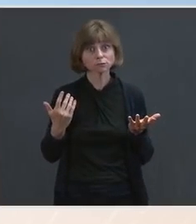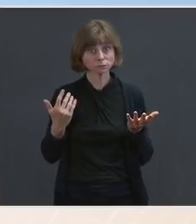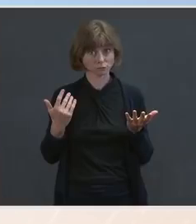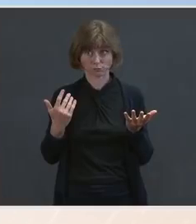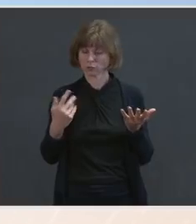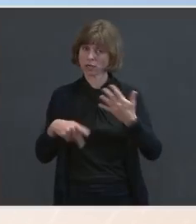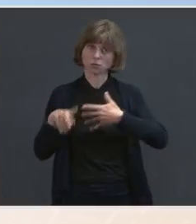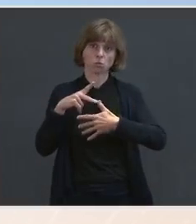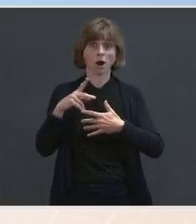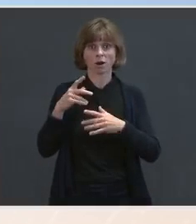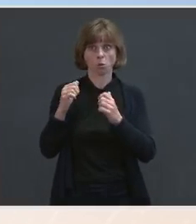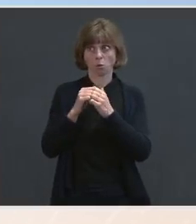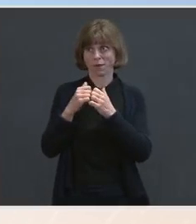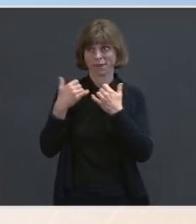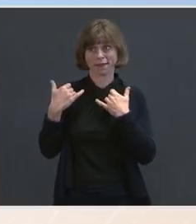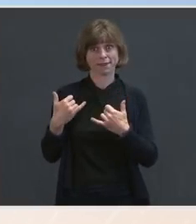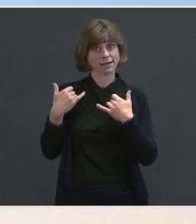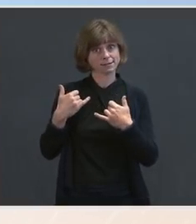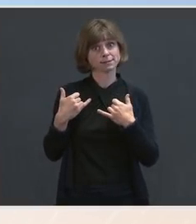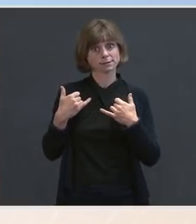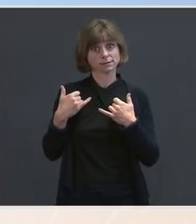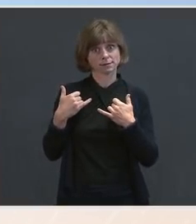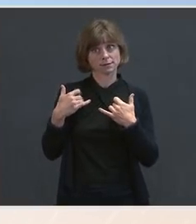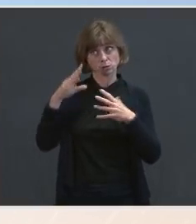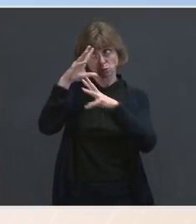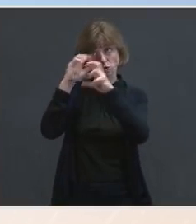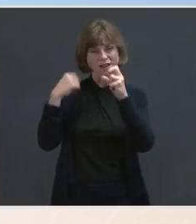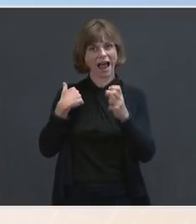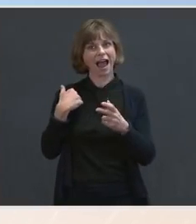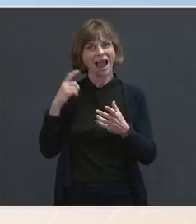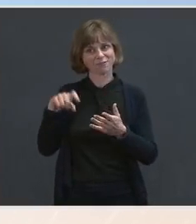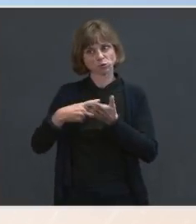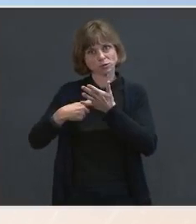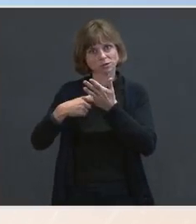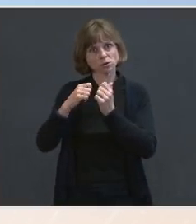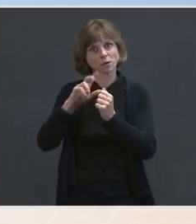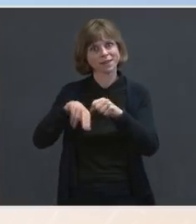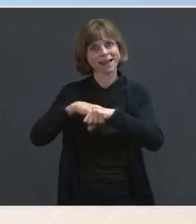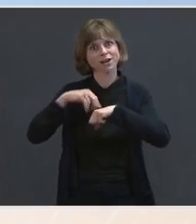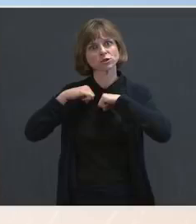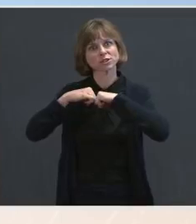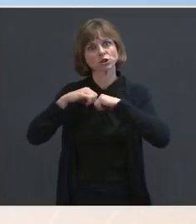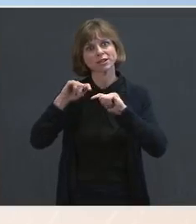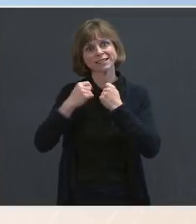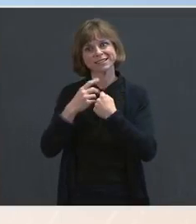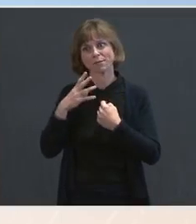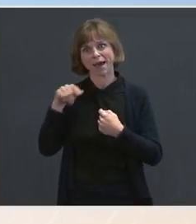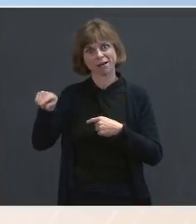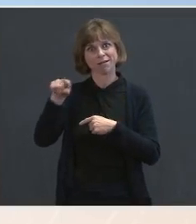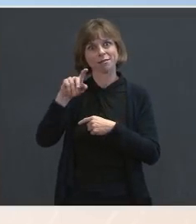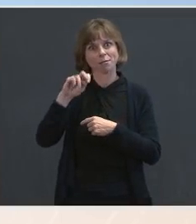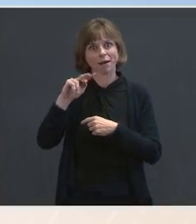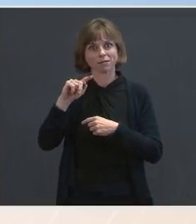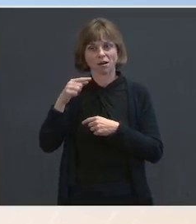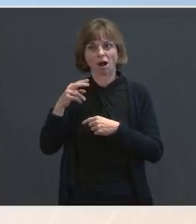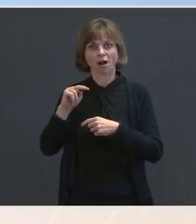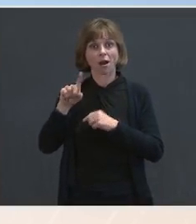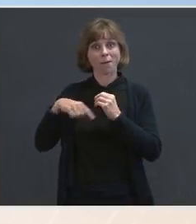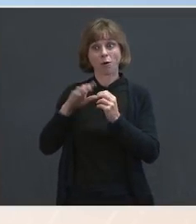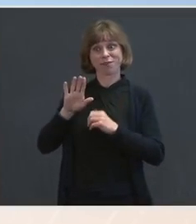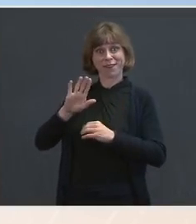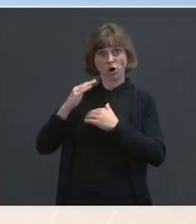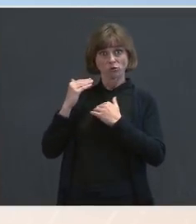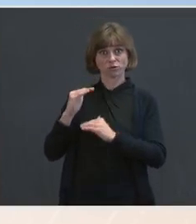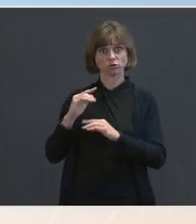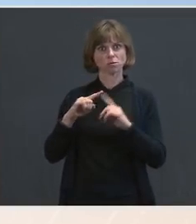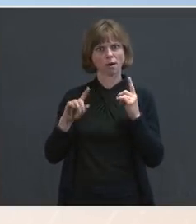have to talk to our national security team and our team at the Pentagon about any restrictions they have, but that remains a vital